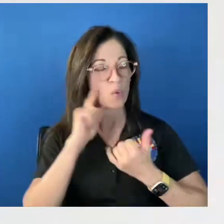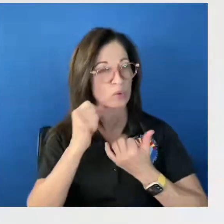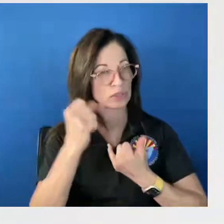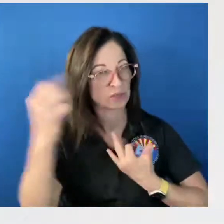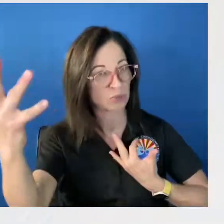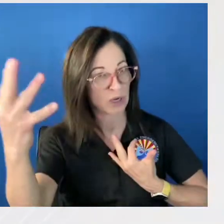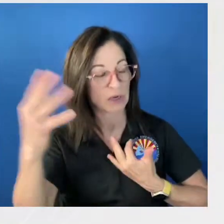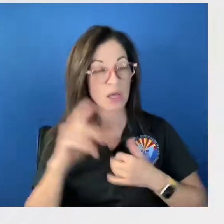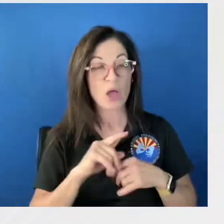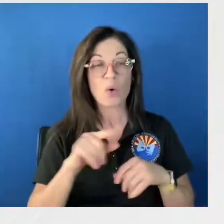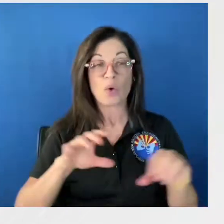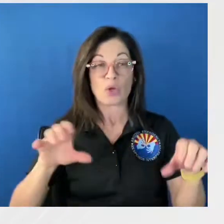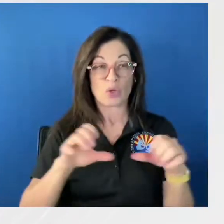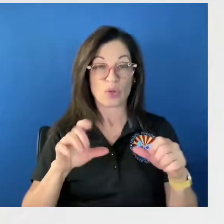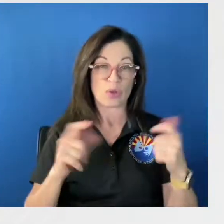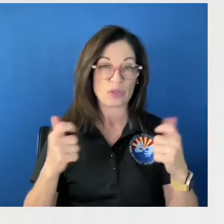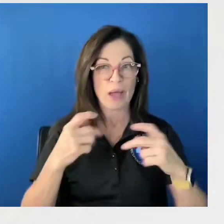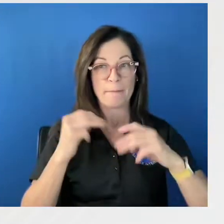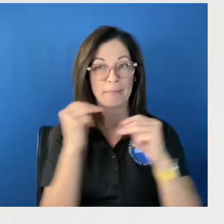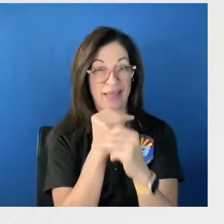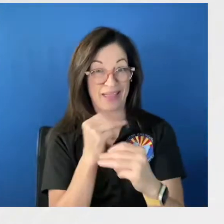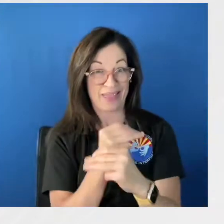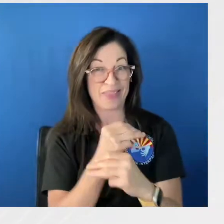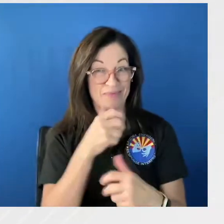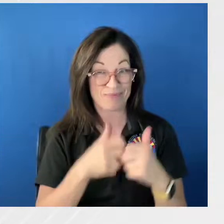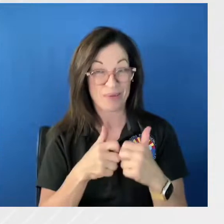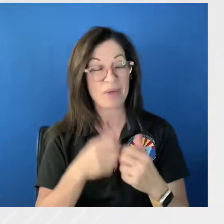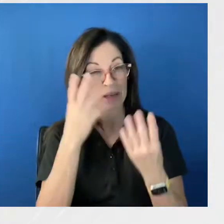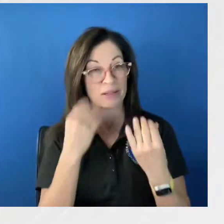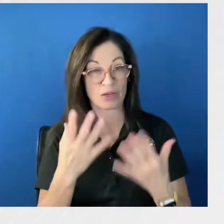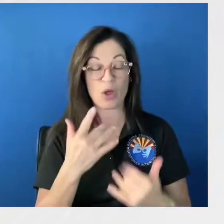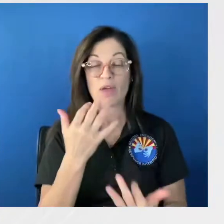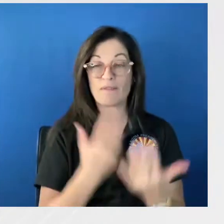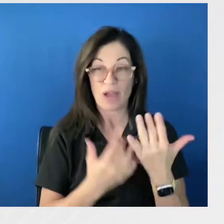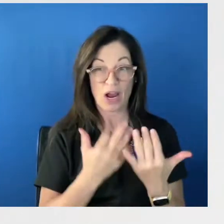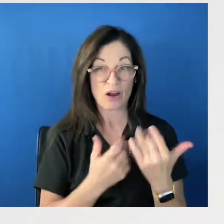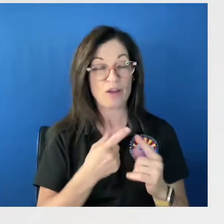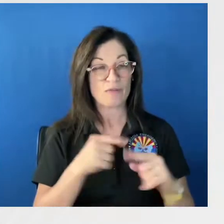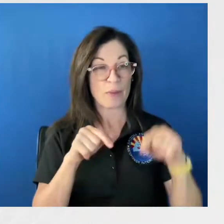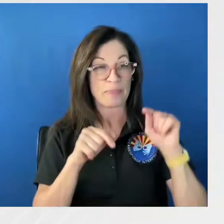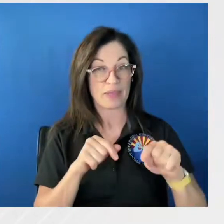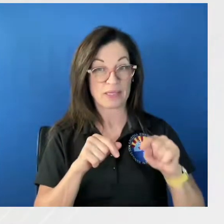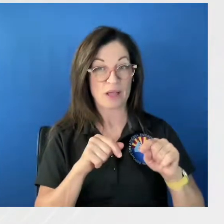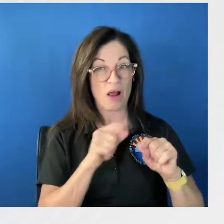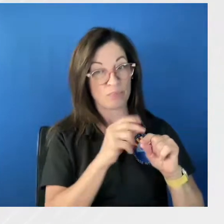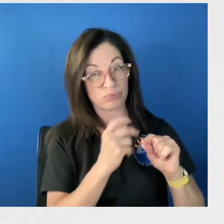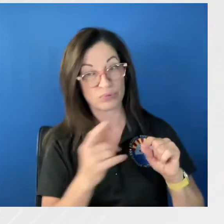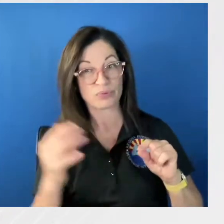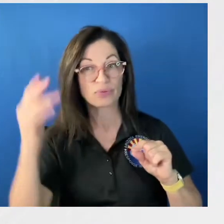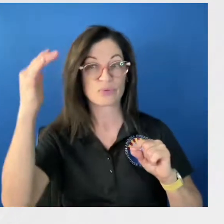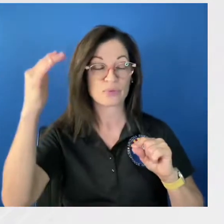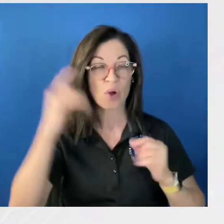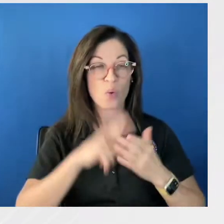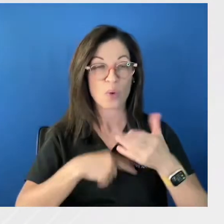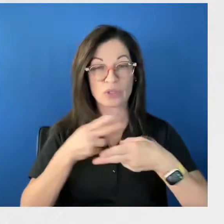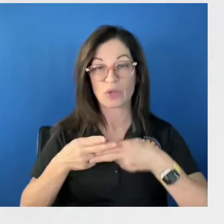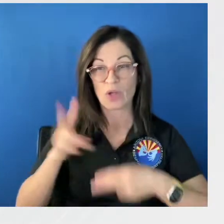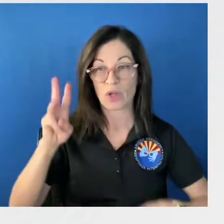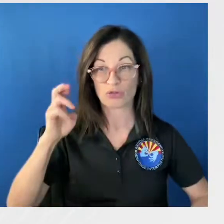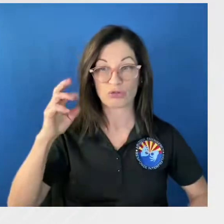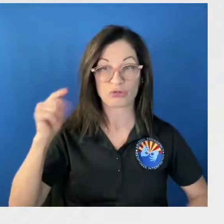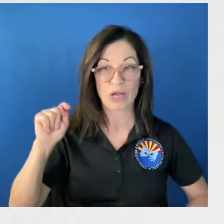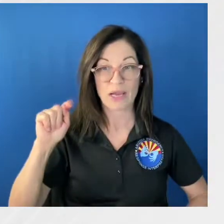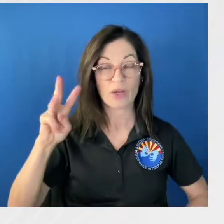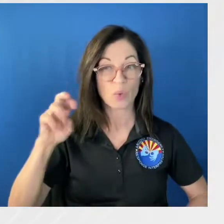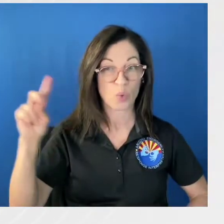we do the big long math problem, I can tell you that the fire moved from approximately this location all the way out to what we call Wrightwood proper. That's